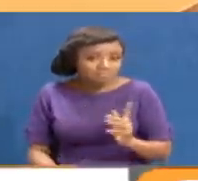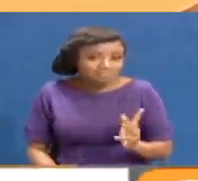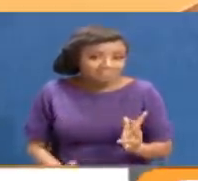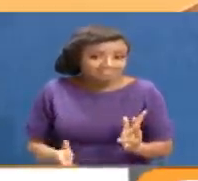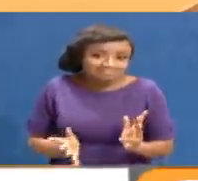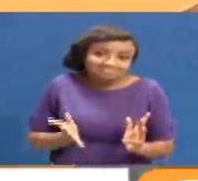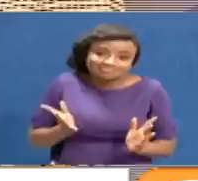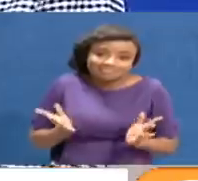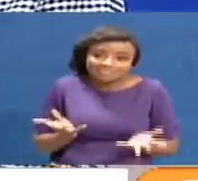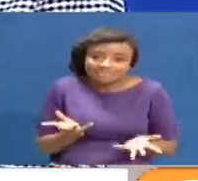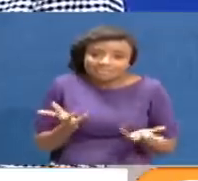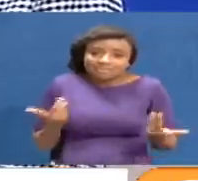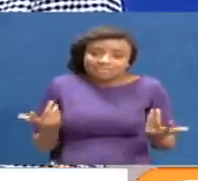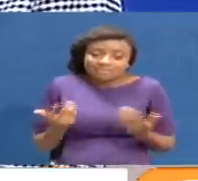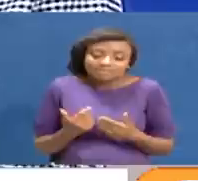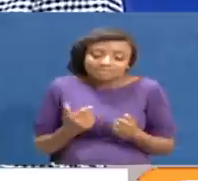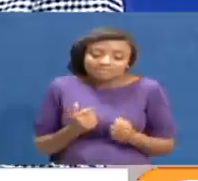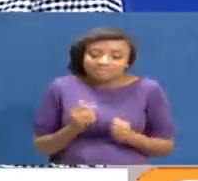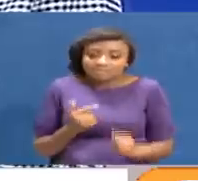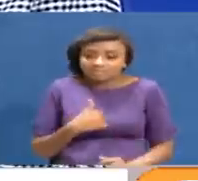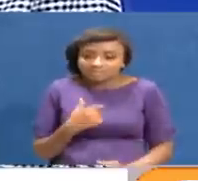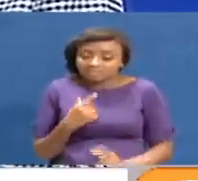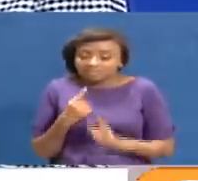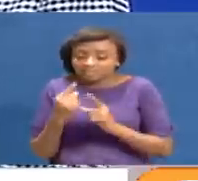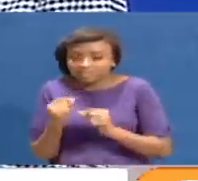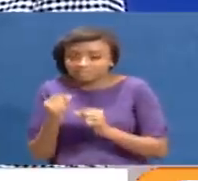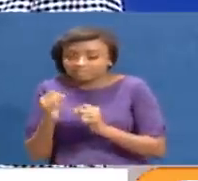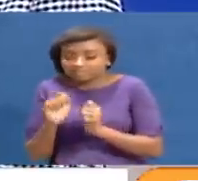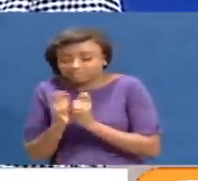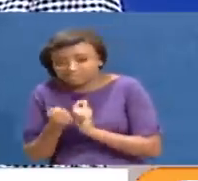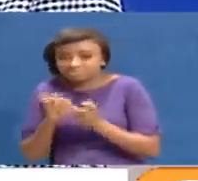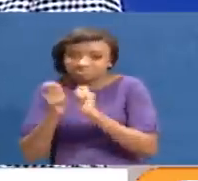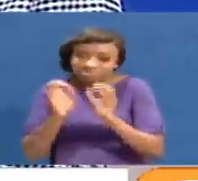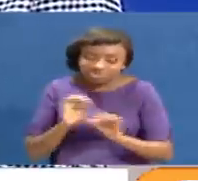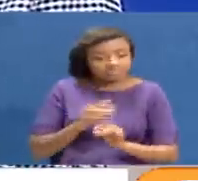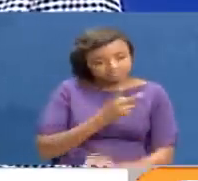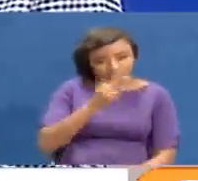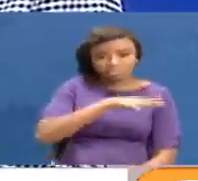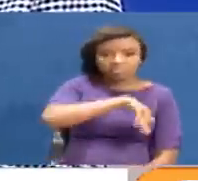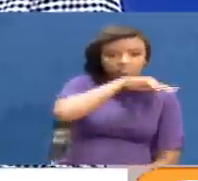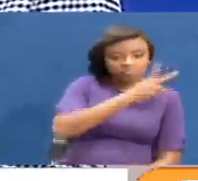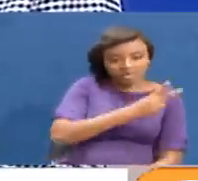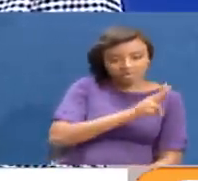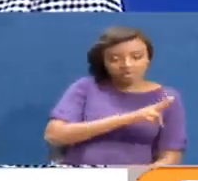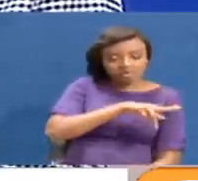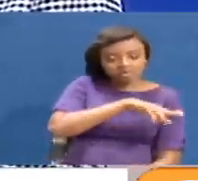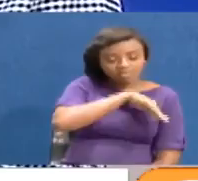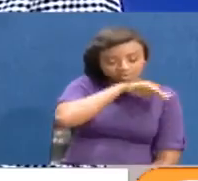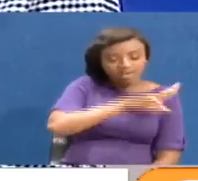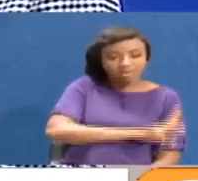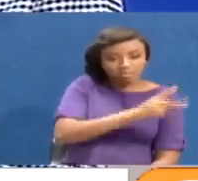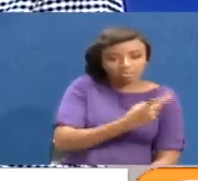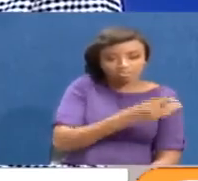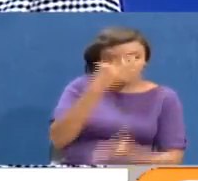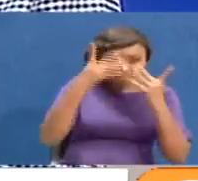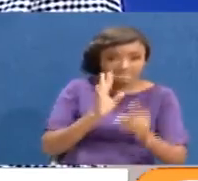I'm not saying it's not changing or not. The principles will have to decide on that. But the moment